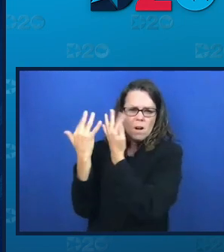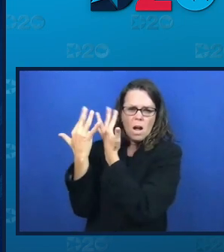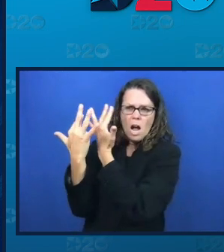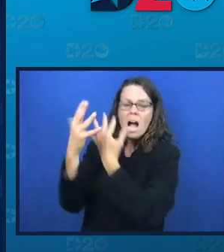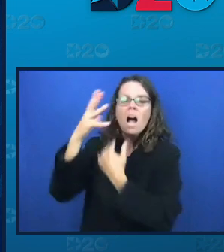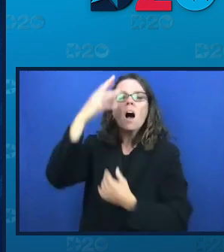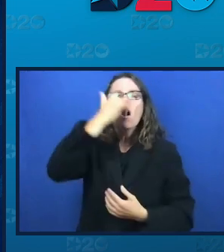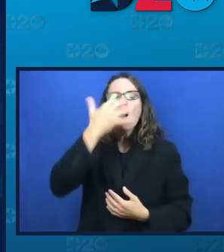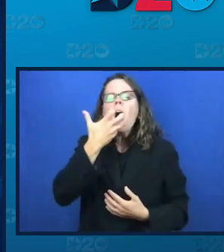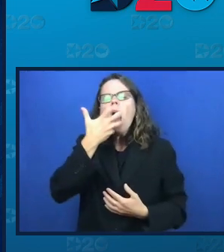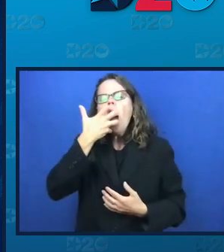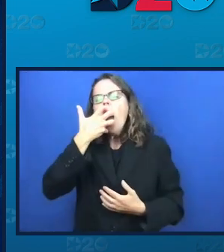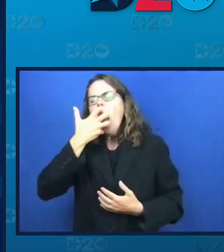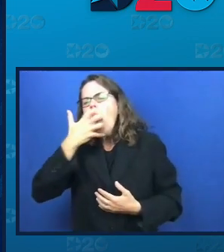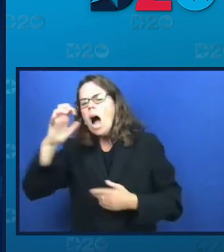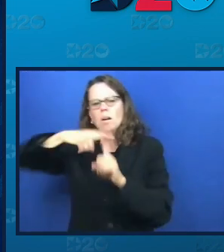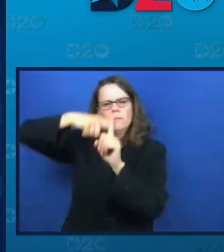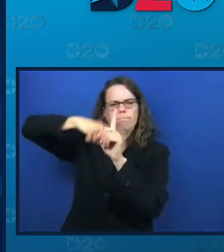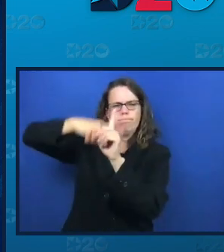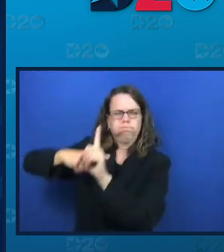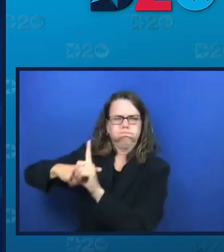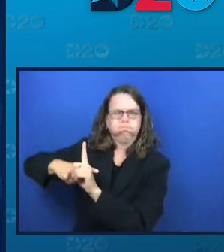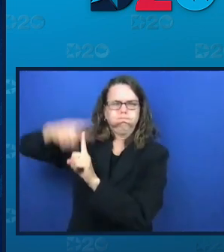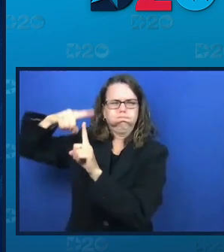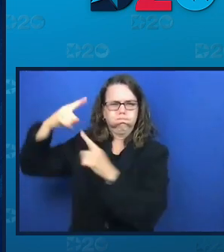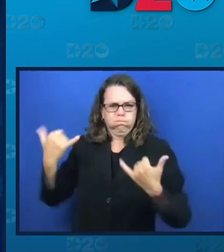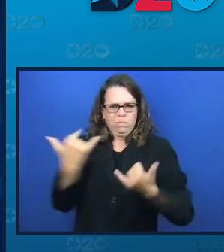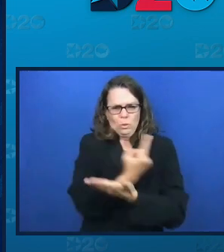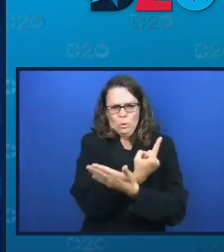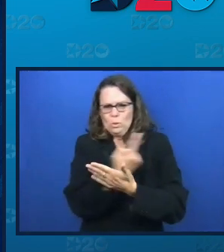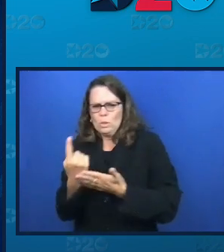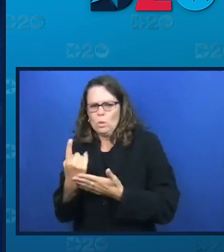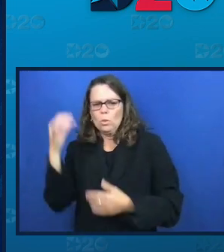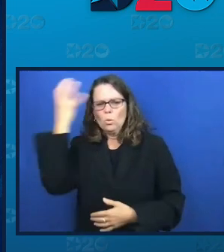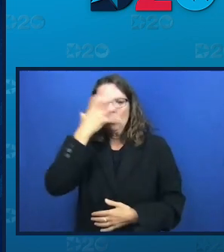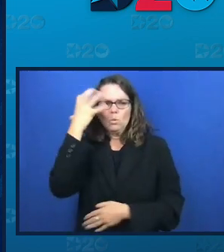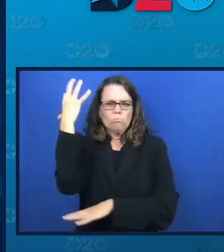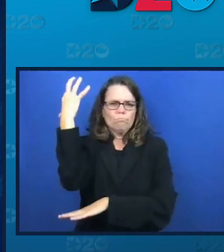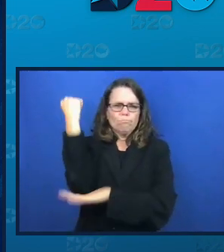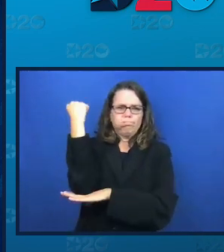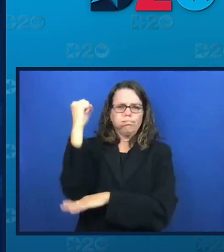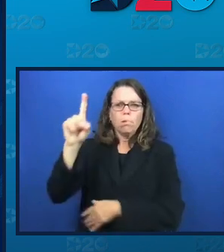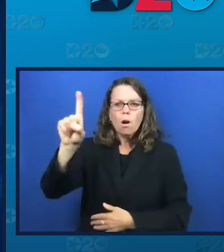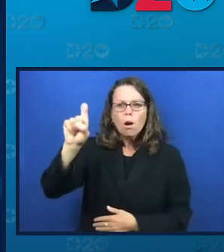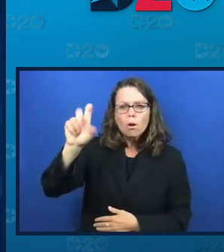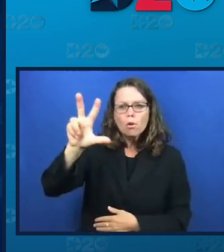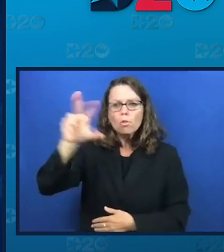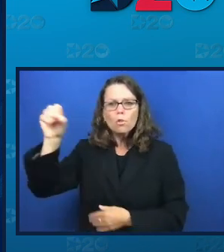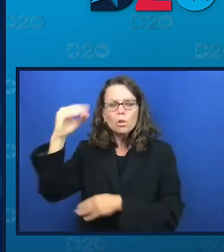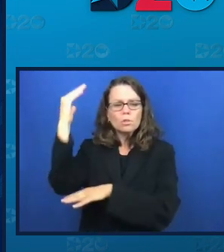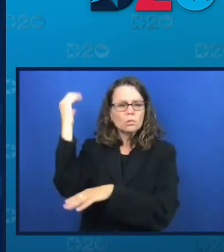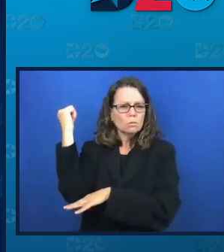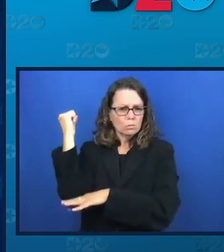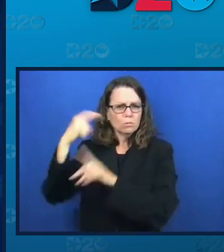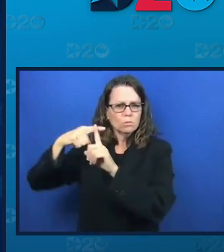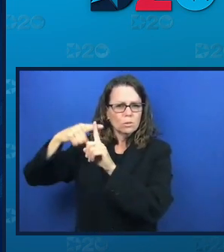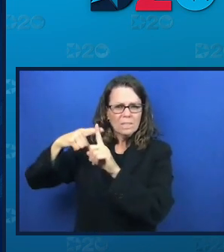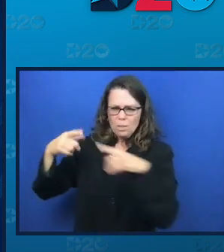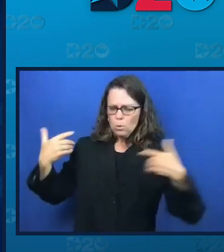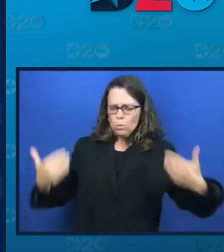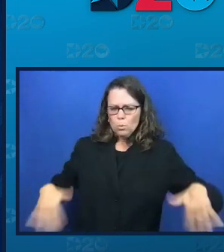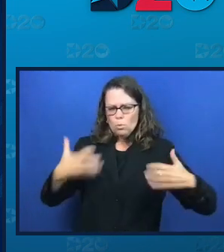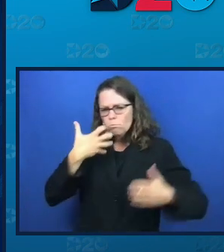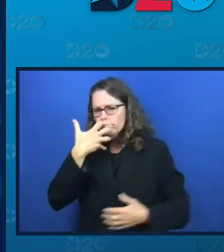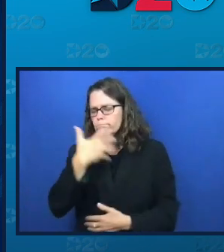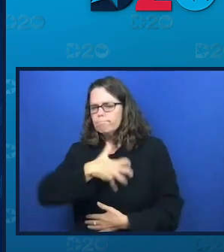degree temperatures, highest temperature ever recorded in California, arguably the world's history here in our state. The hots are getting